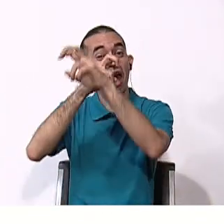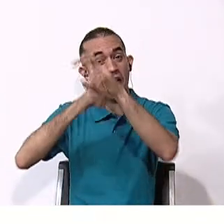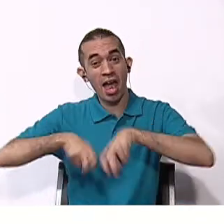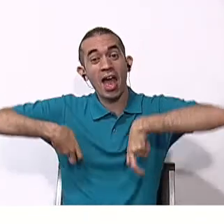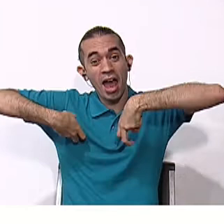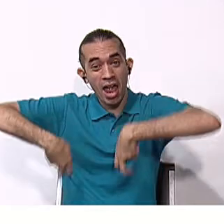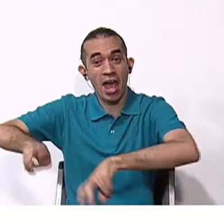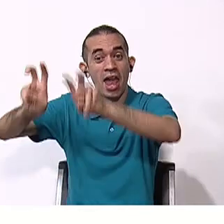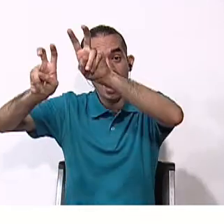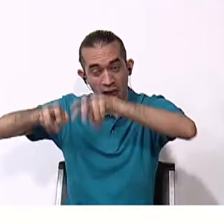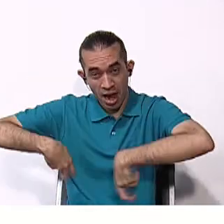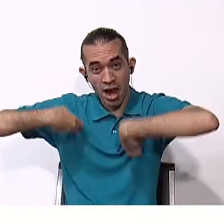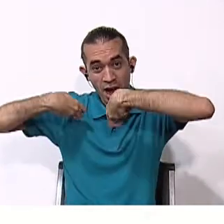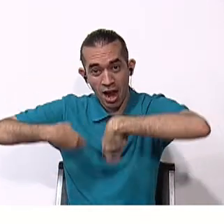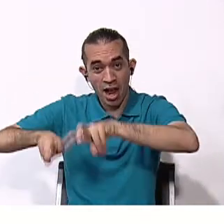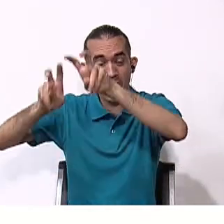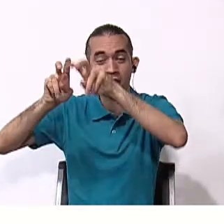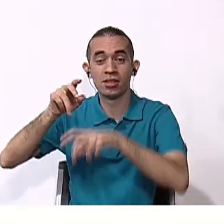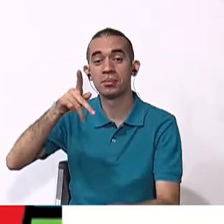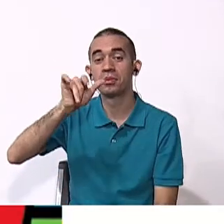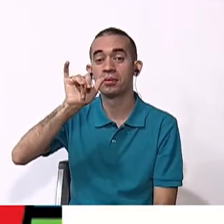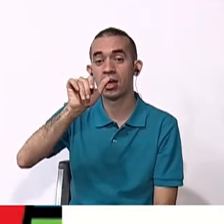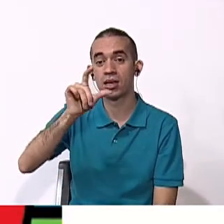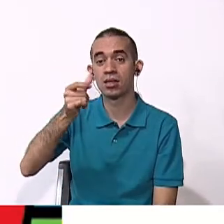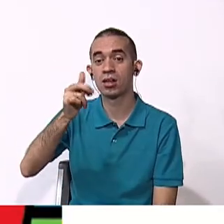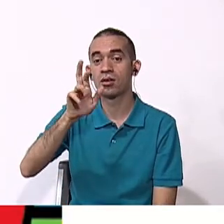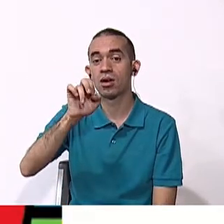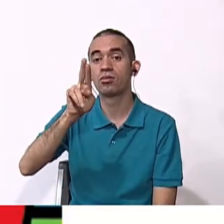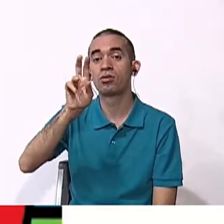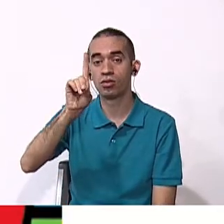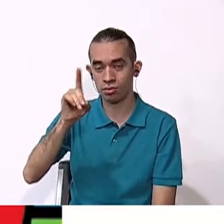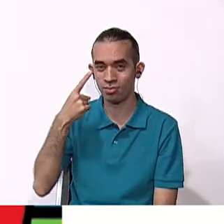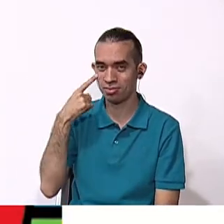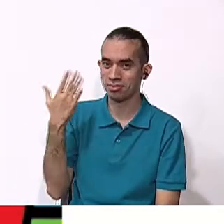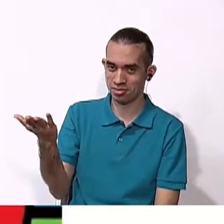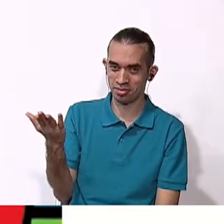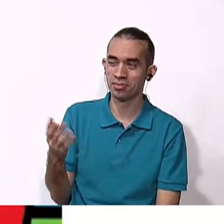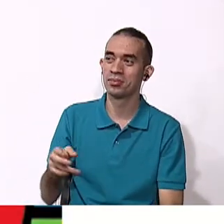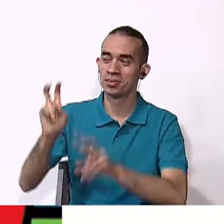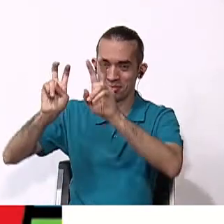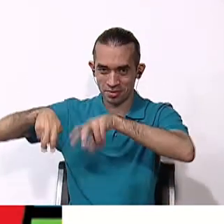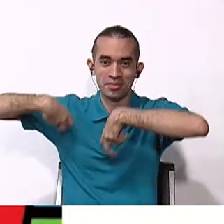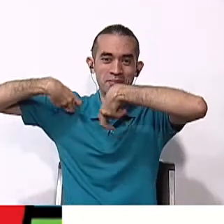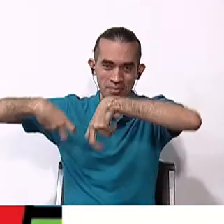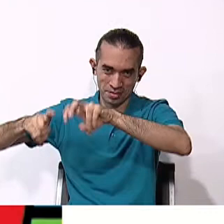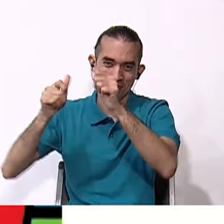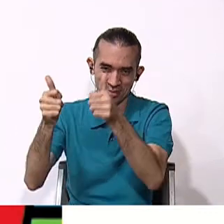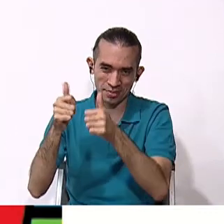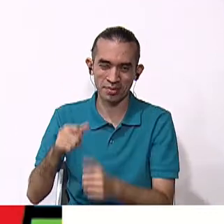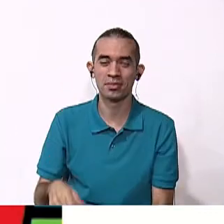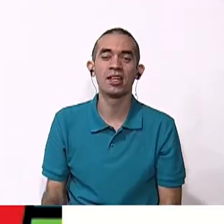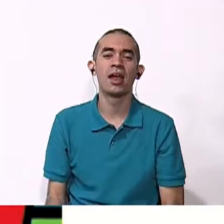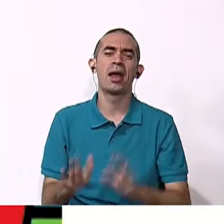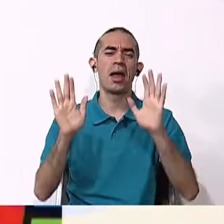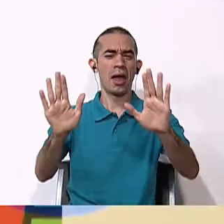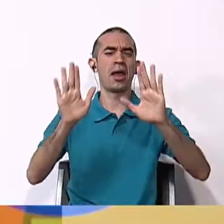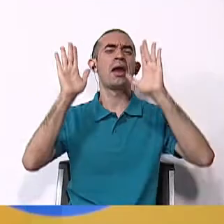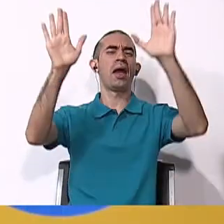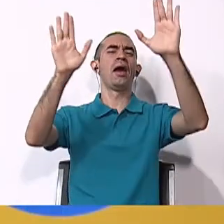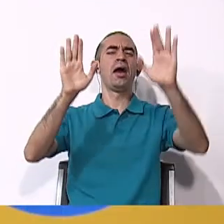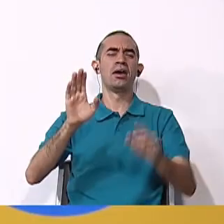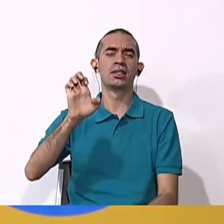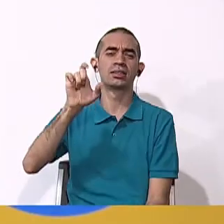yes, the playground. This is the playground. Excellent,